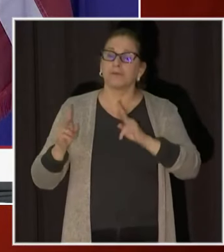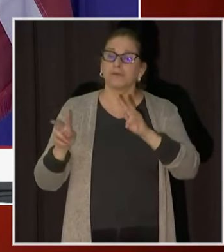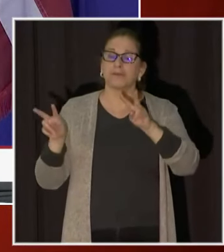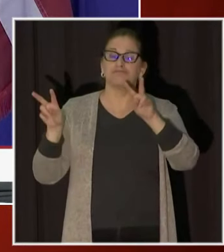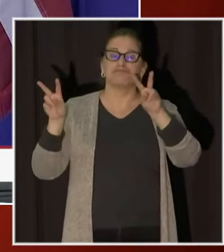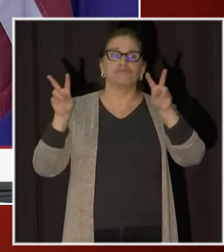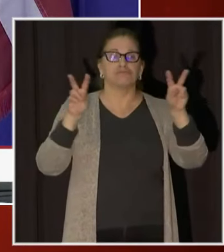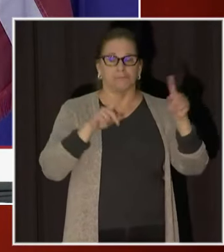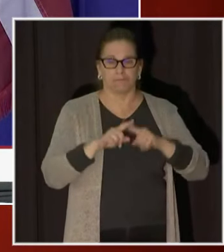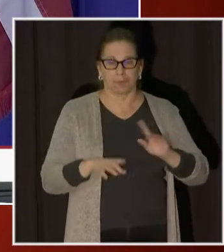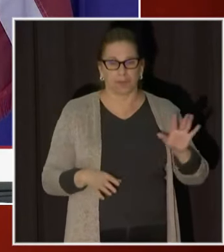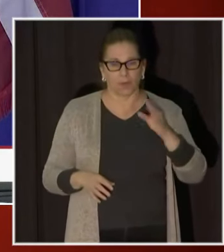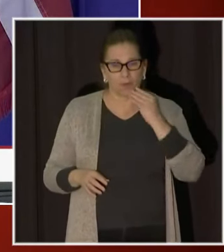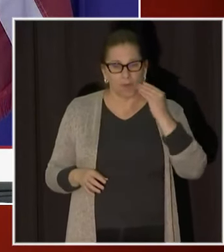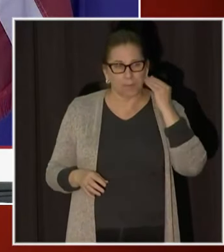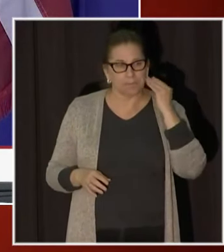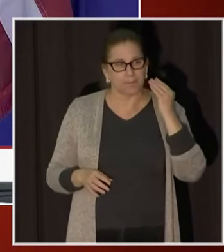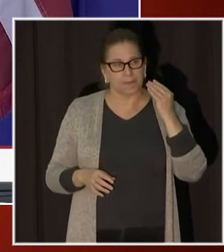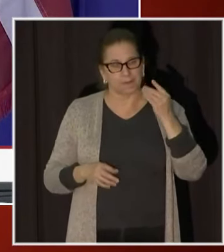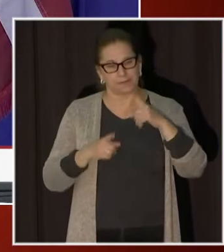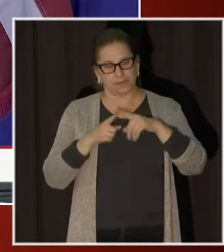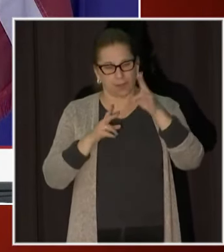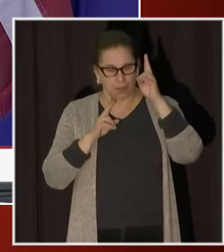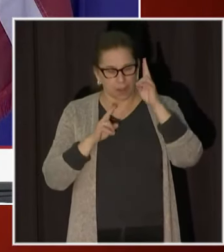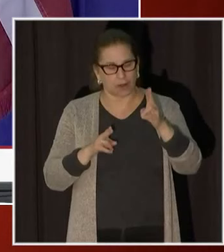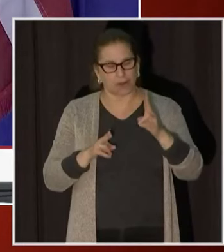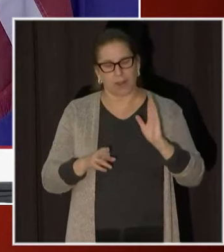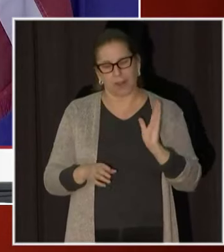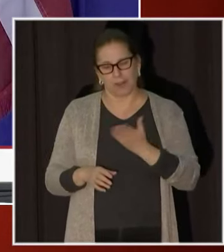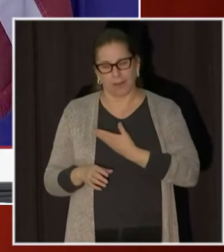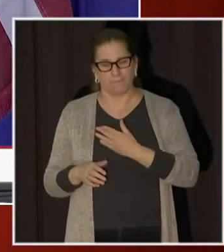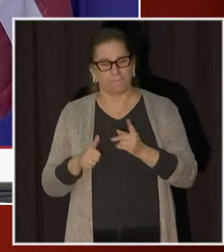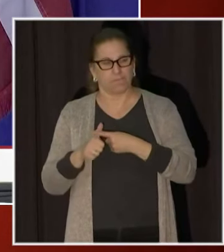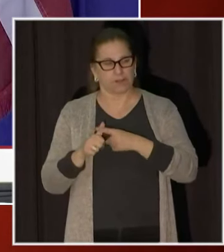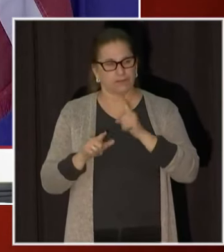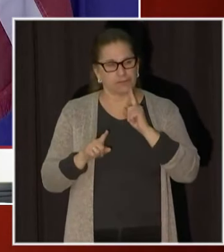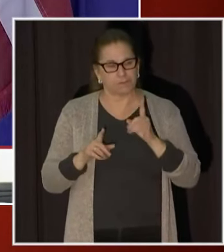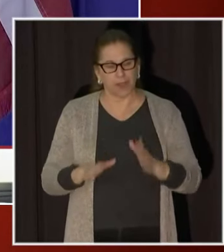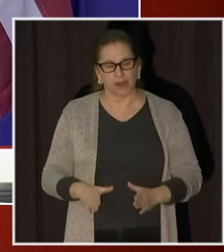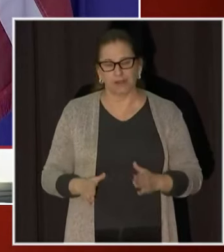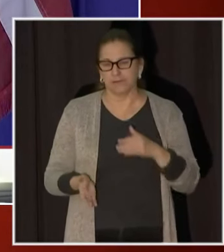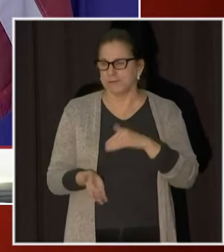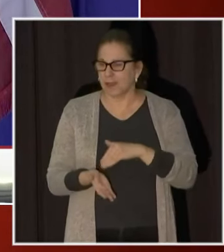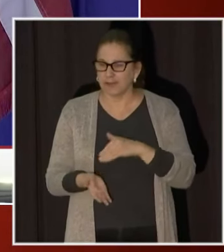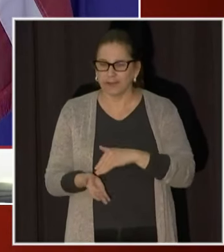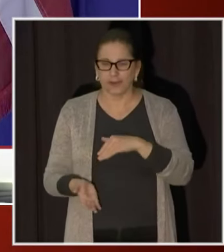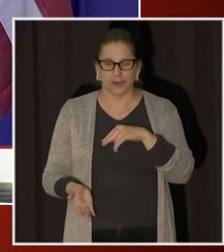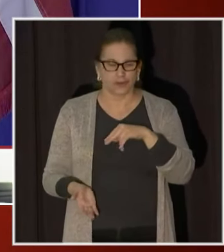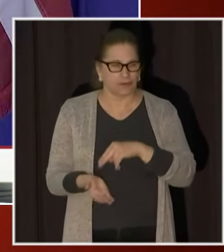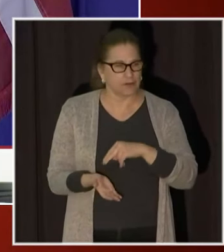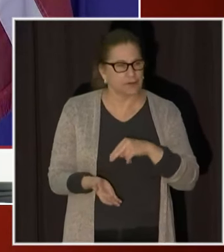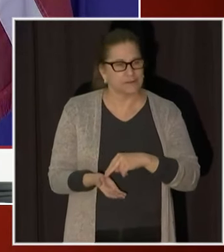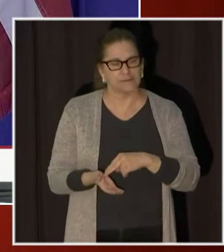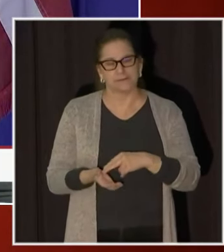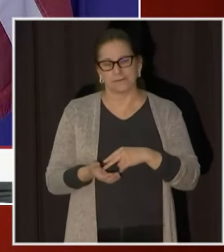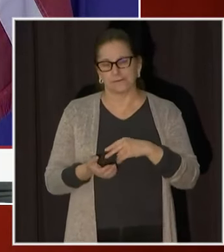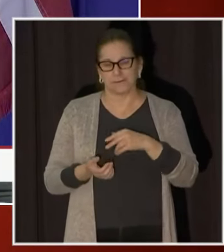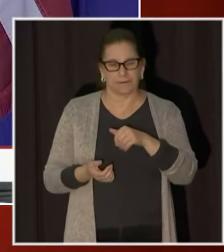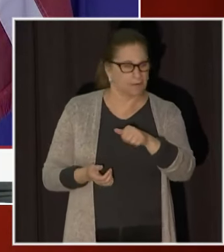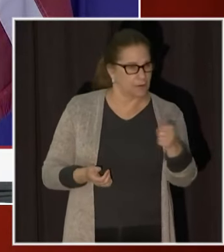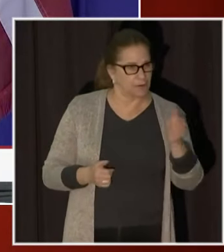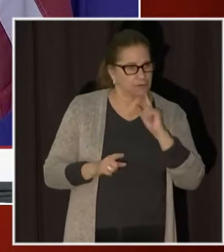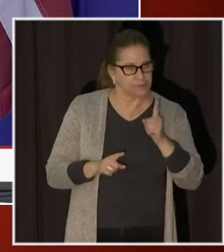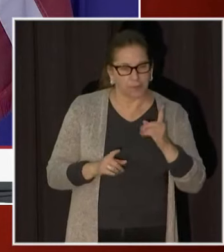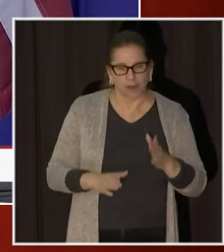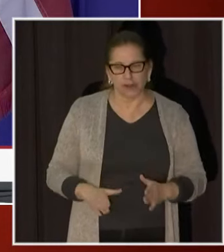military forces to honor our first responders. Many people could see it right from their neighborhoods, and many people did. And we